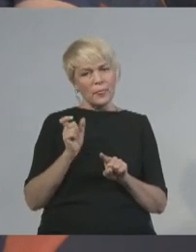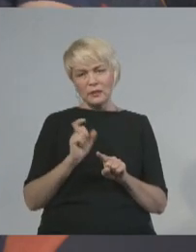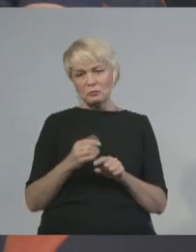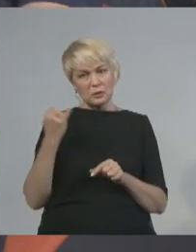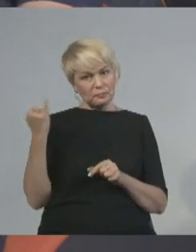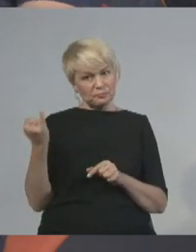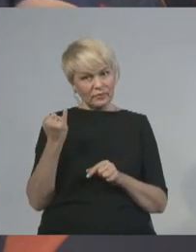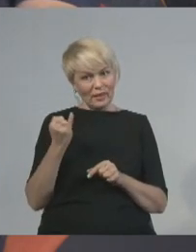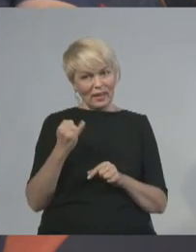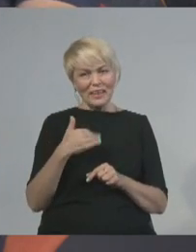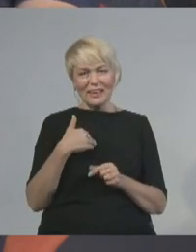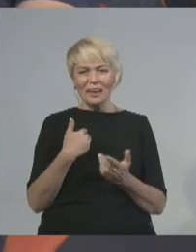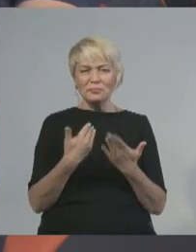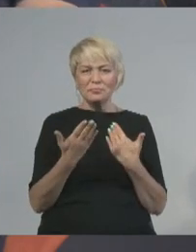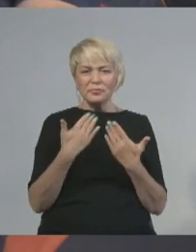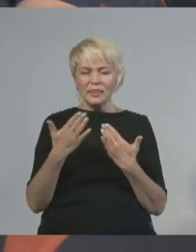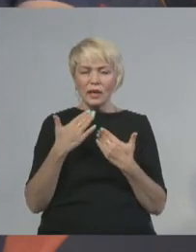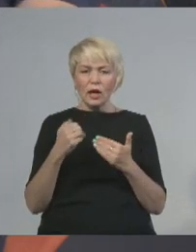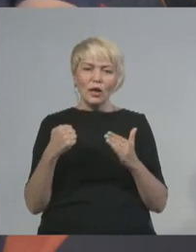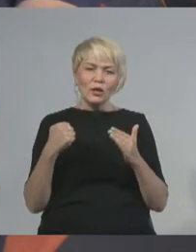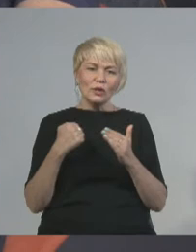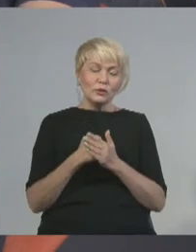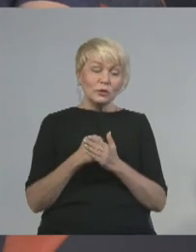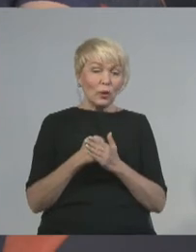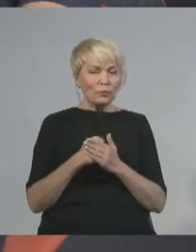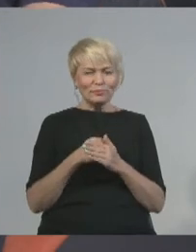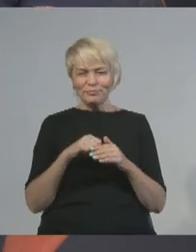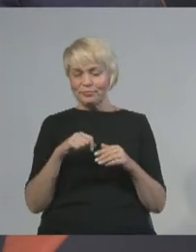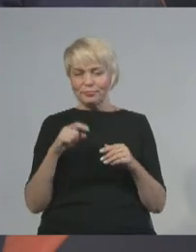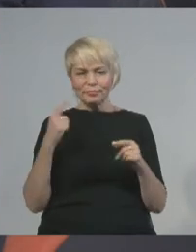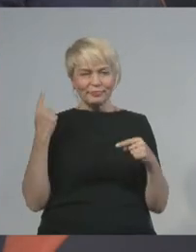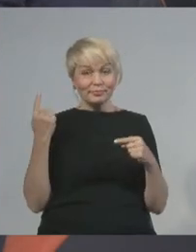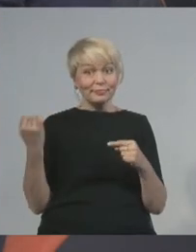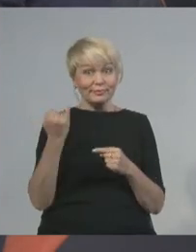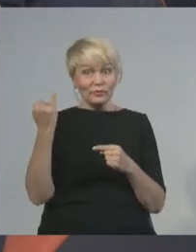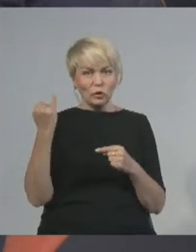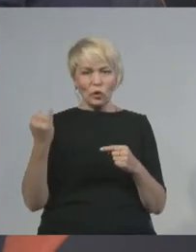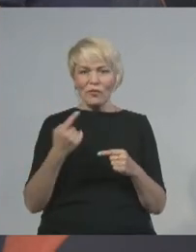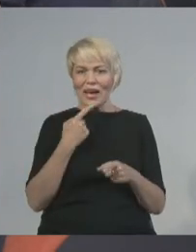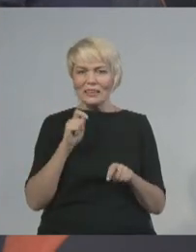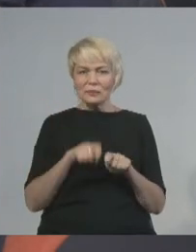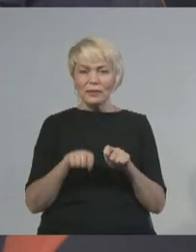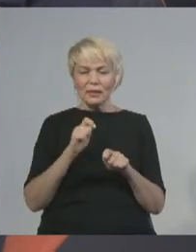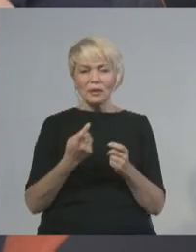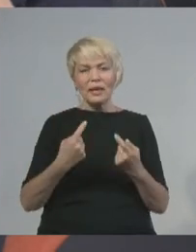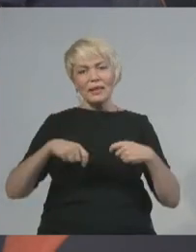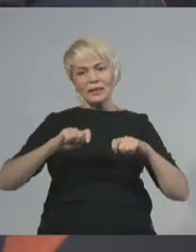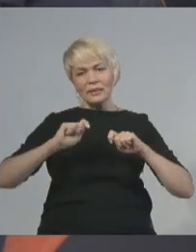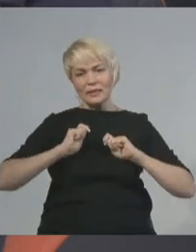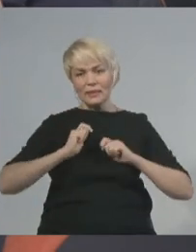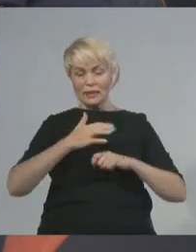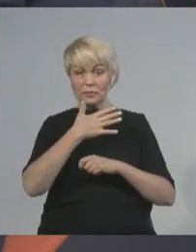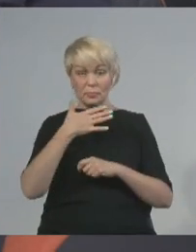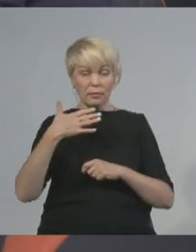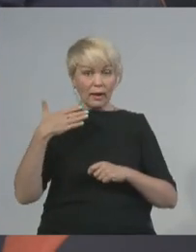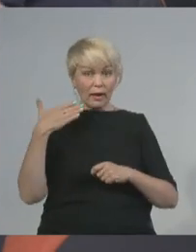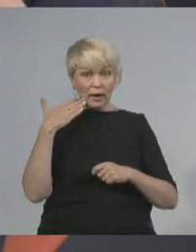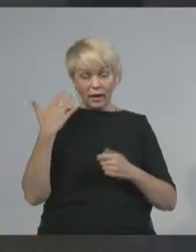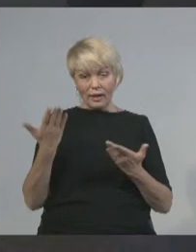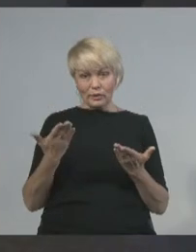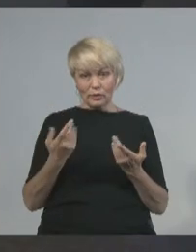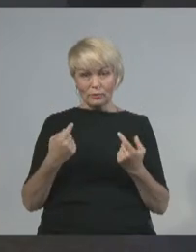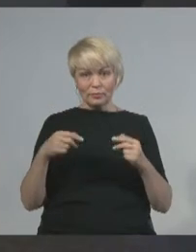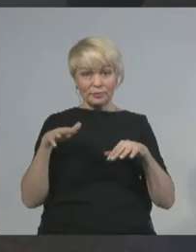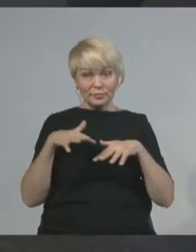the 20 minutes does it's an experiment it's a cool experiment that will give us many data for